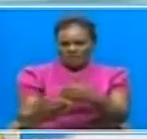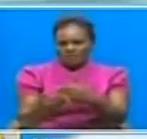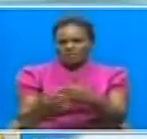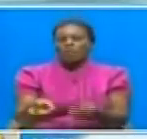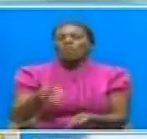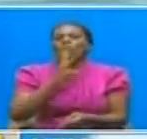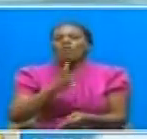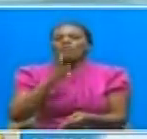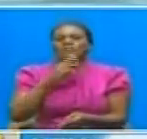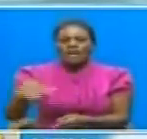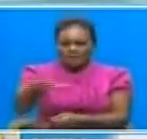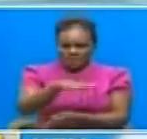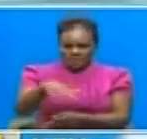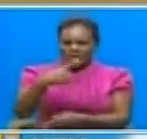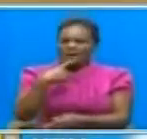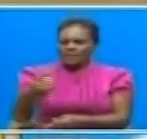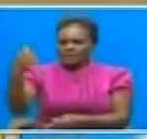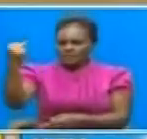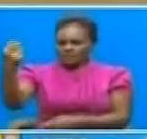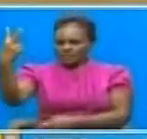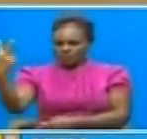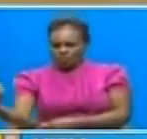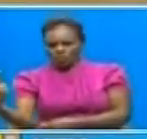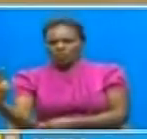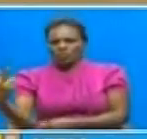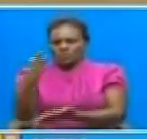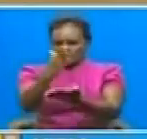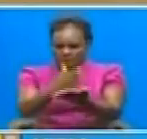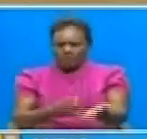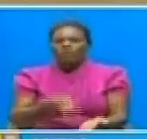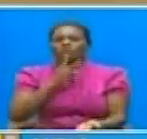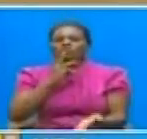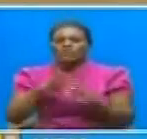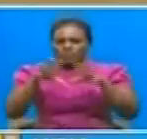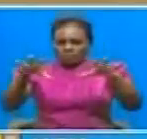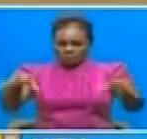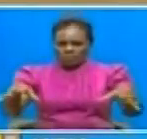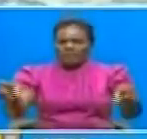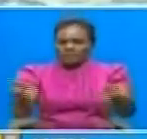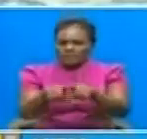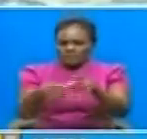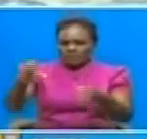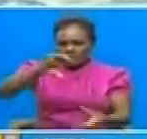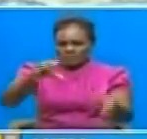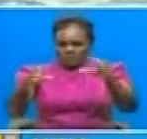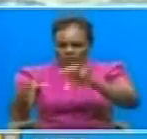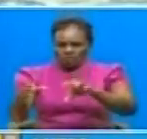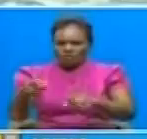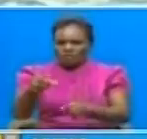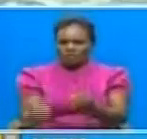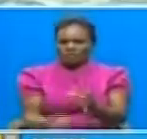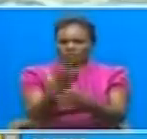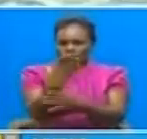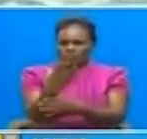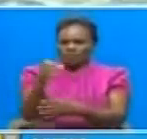kilometers of the 152 square kilometers mineable section of the lake. Entata Chemicals Magadi, which produces the